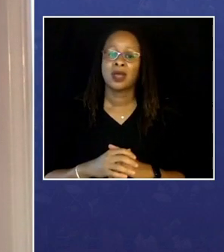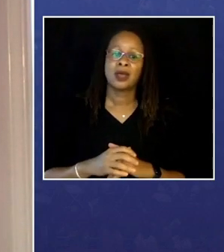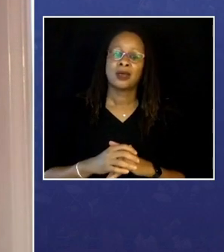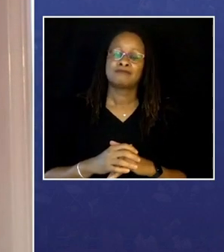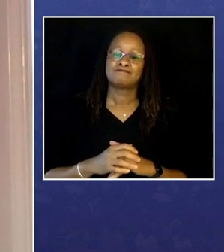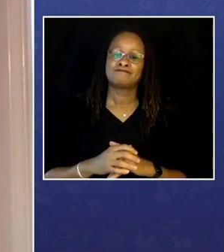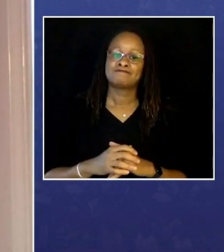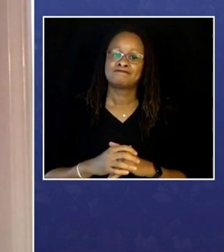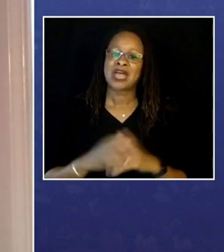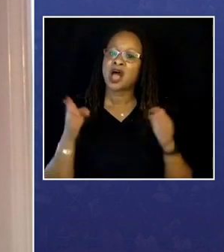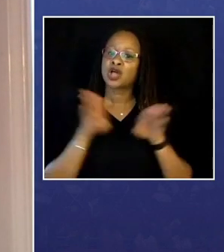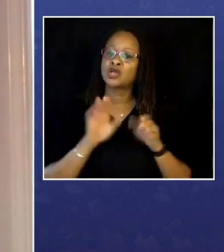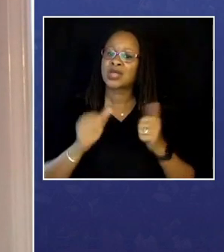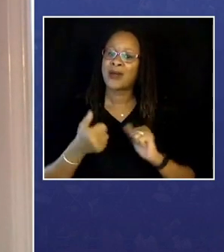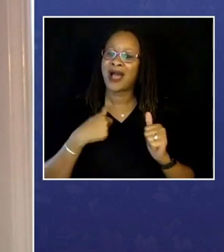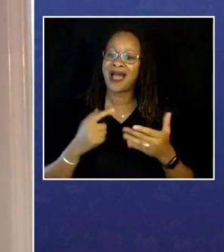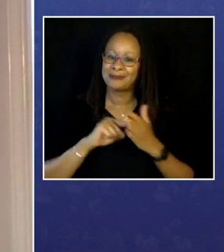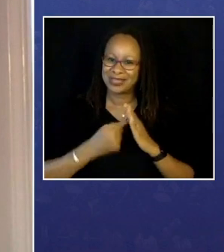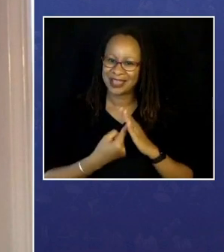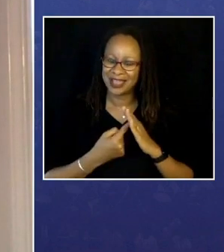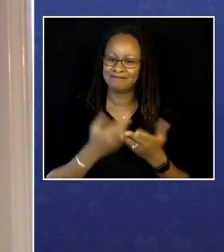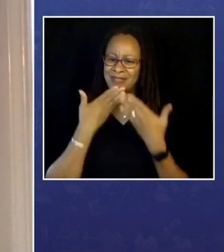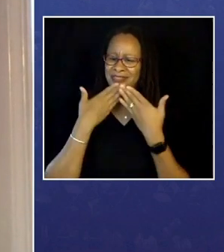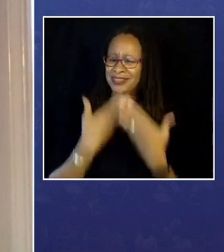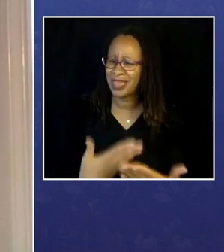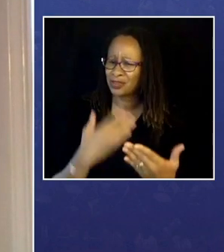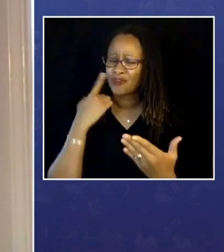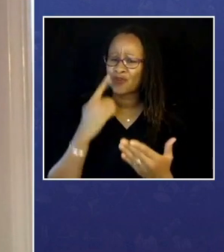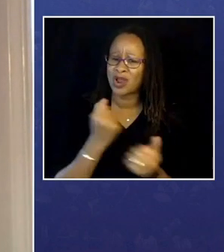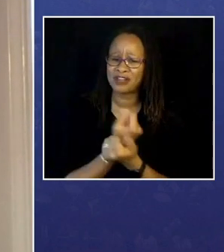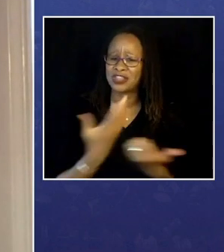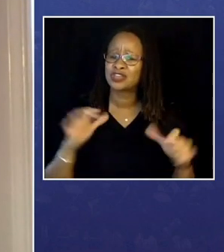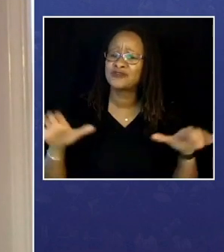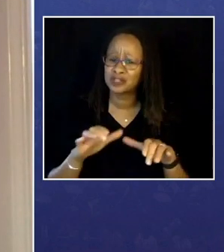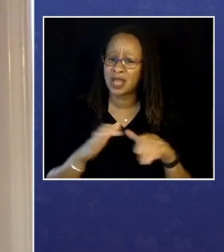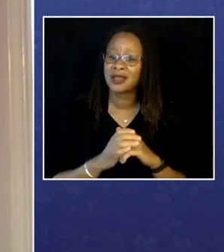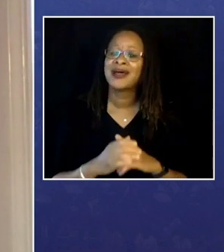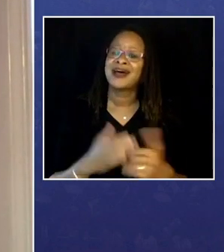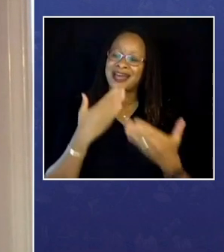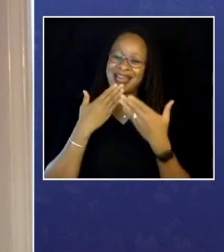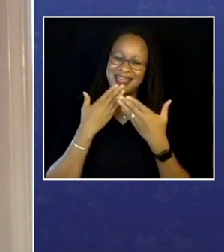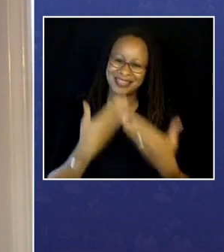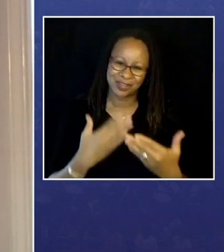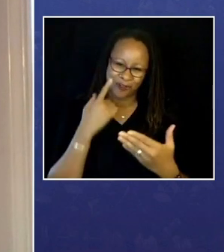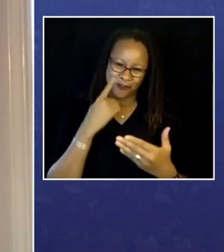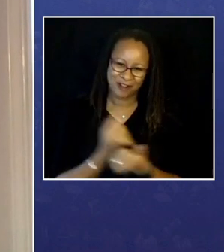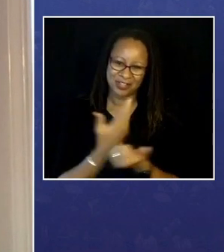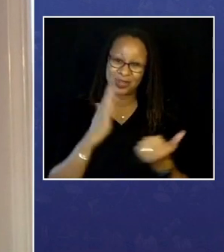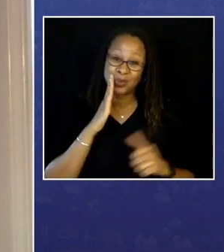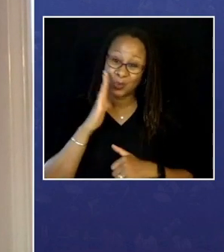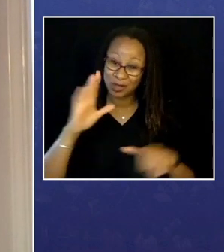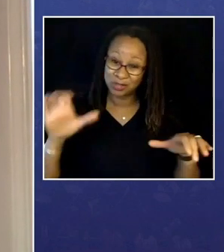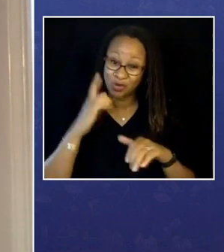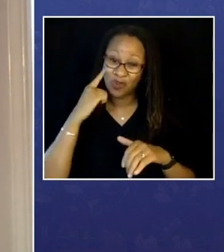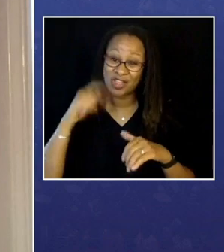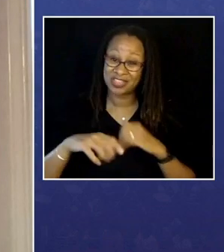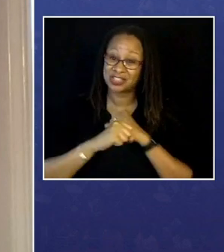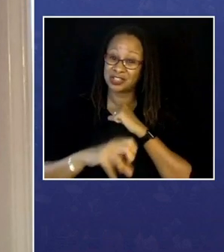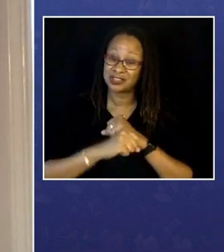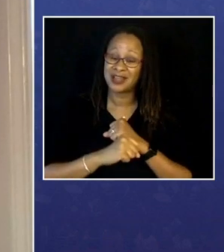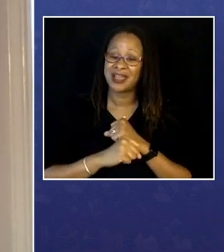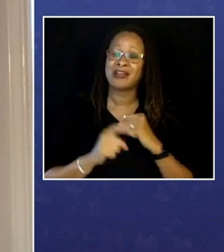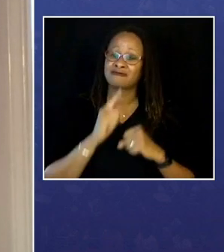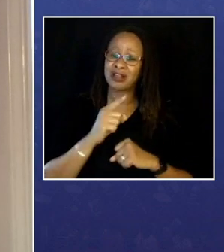30330. I'll close how I began. Thank you for everything you've done, and thank you for everything that you will do for this campaign. It has